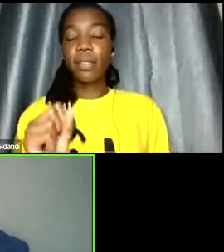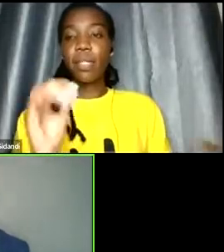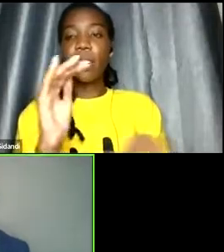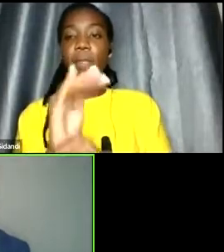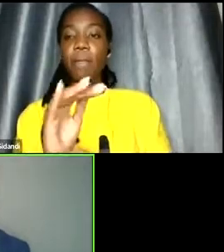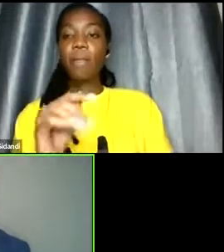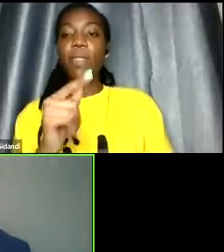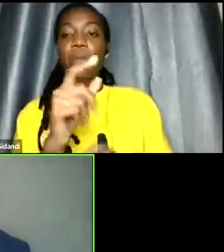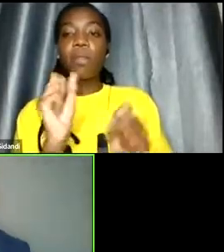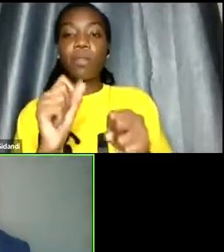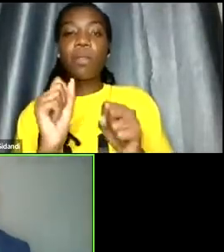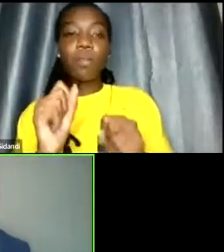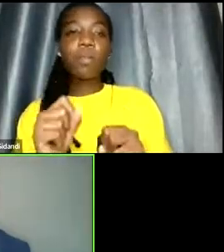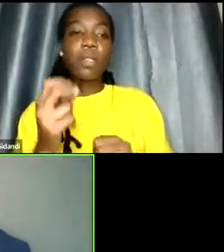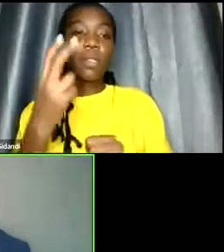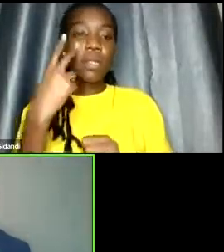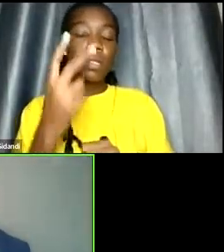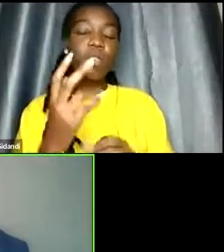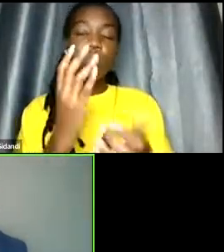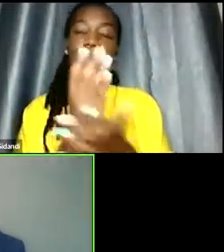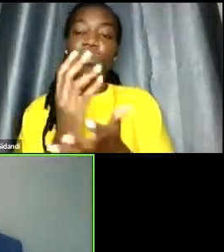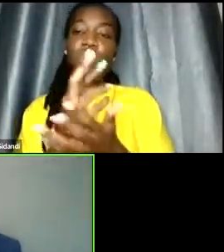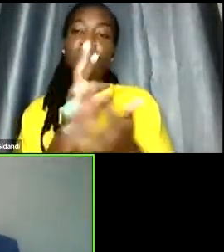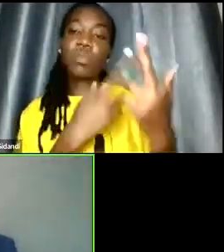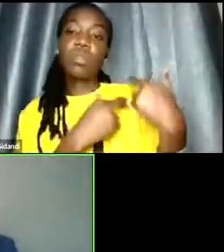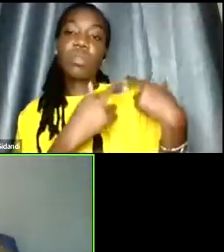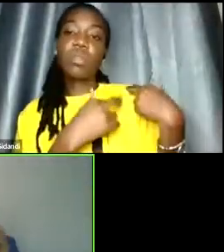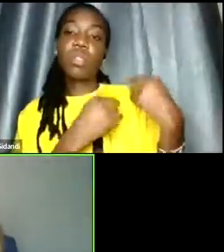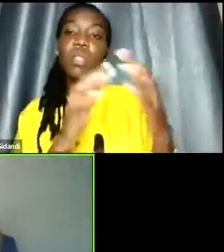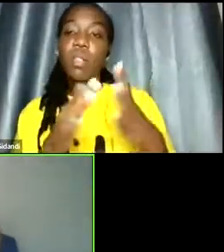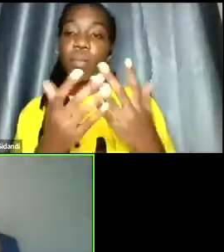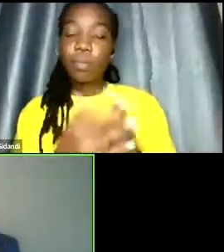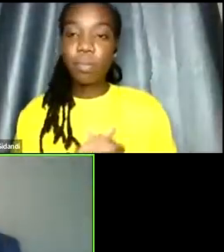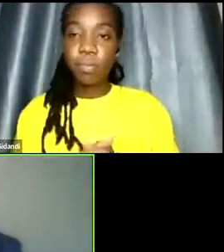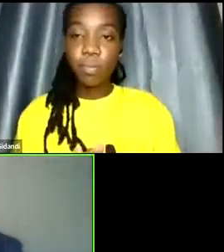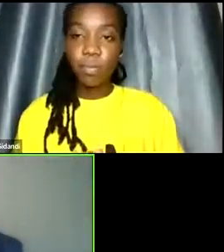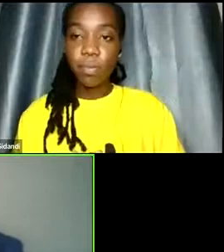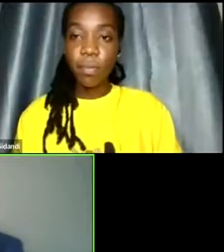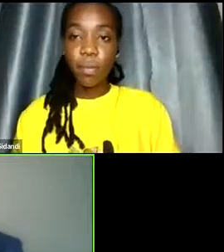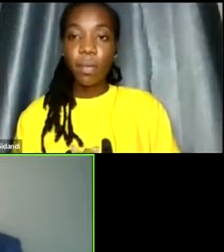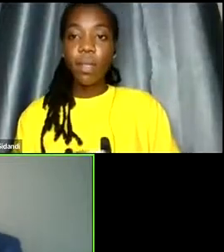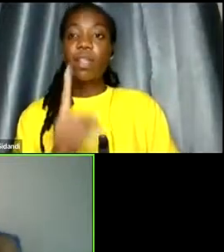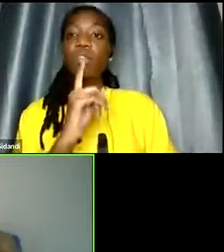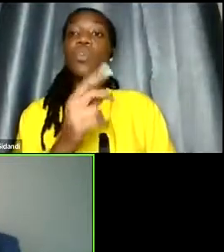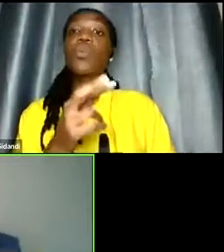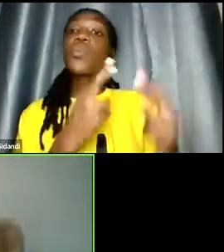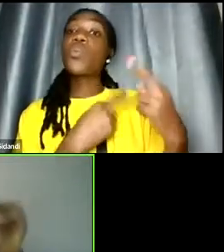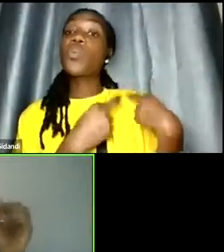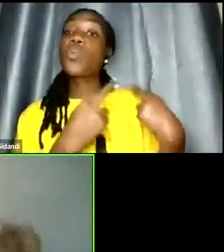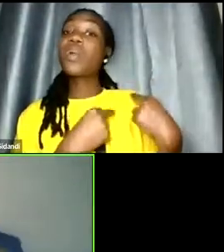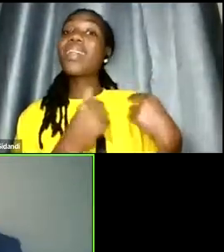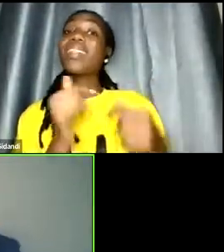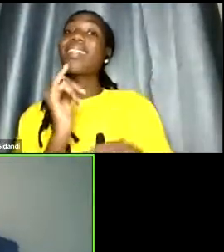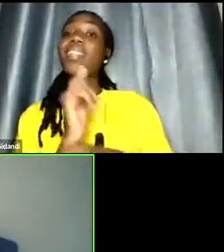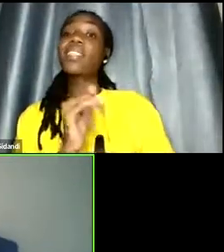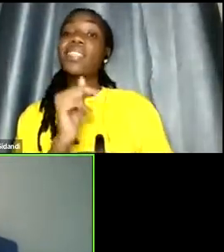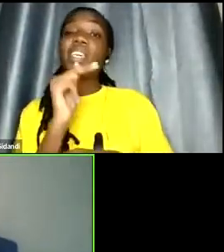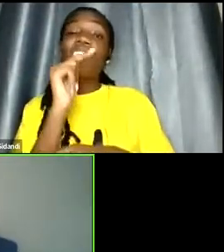you identify critical roles that require succession planning? A critical role is a role that you cannot do